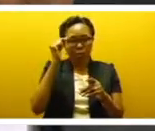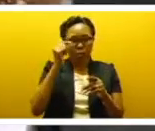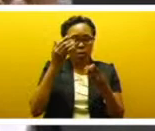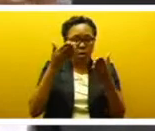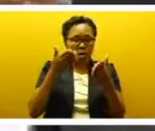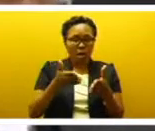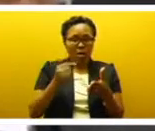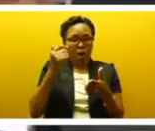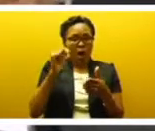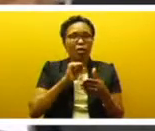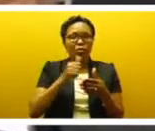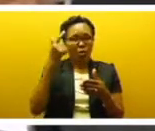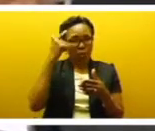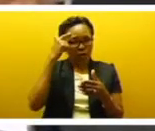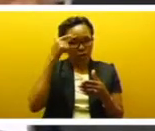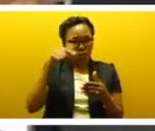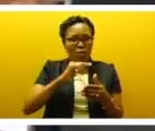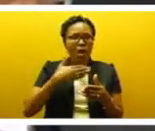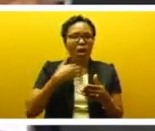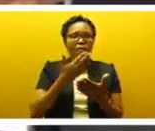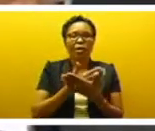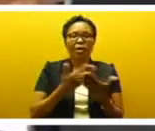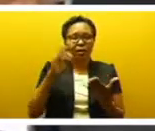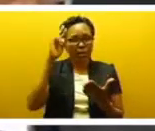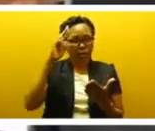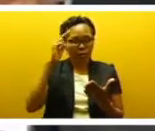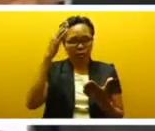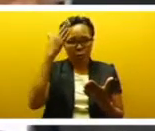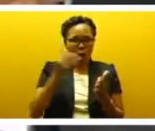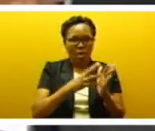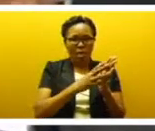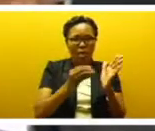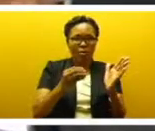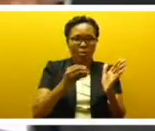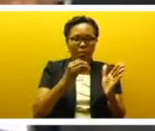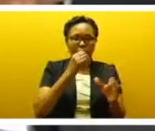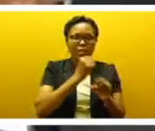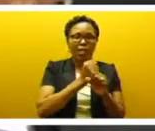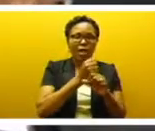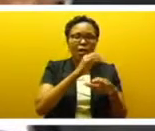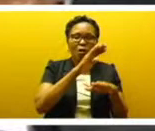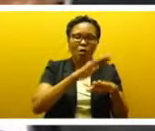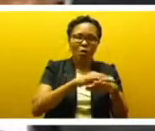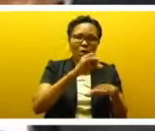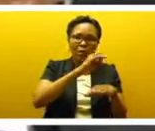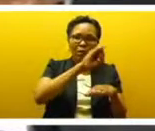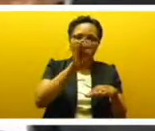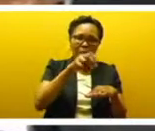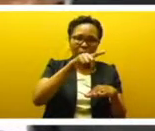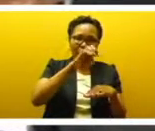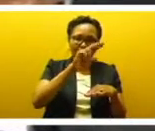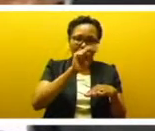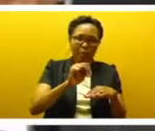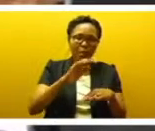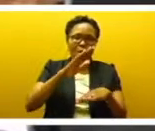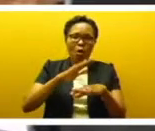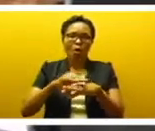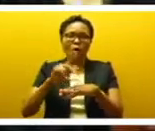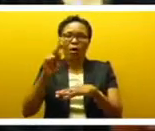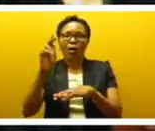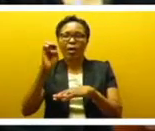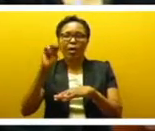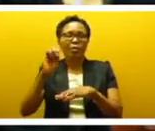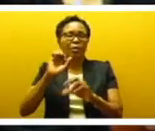is any justification why an image taken on a JPEG or on a KIMSKit cannot appear in the same